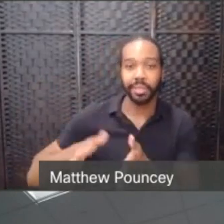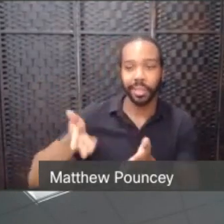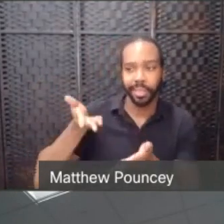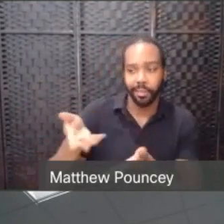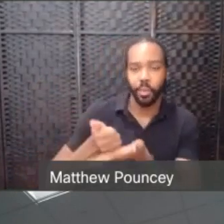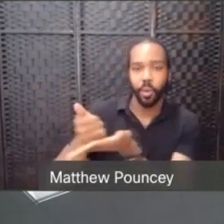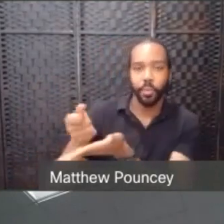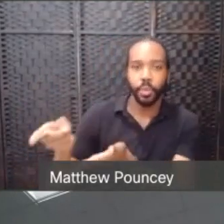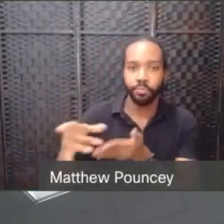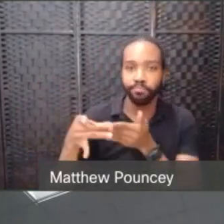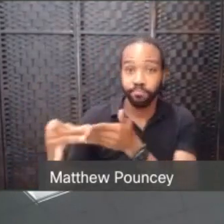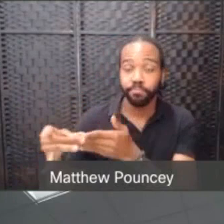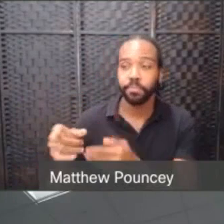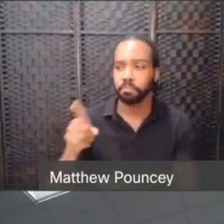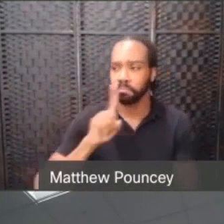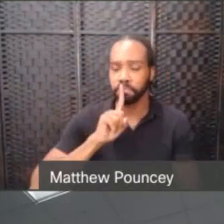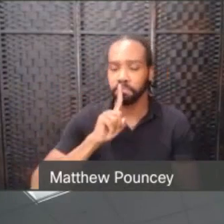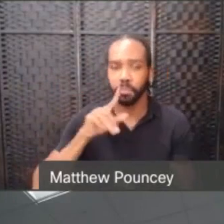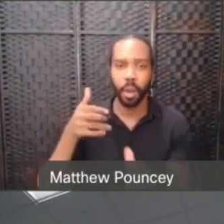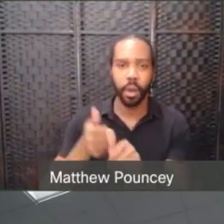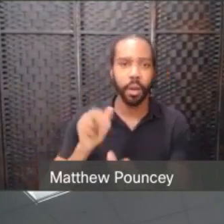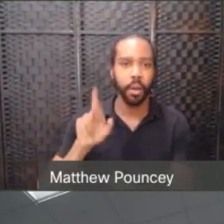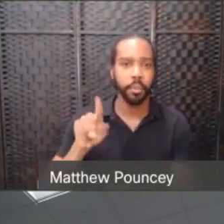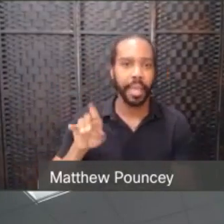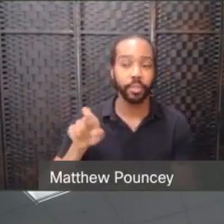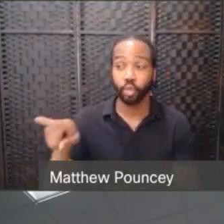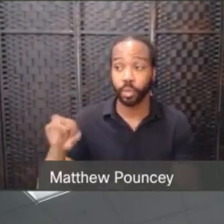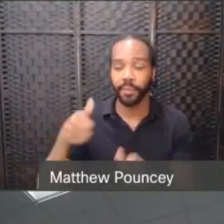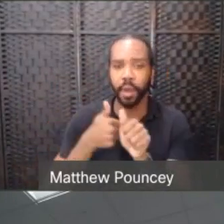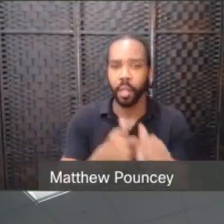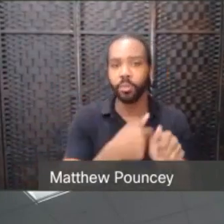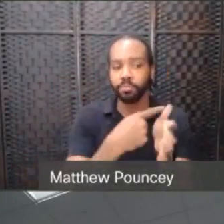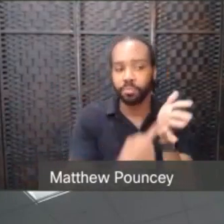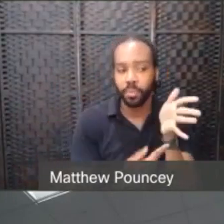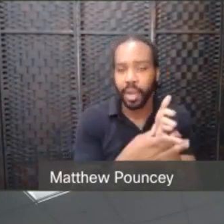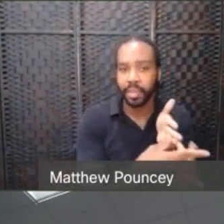there are no updates. You should be following that general guidance for retail and services.